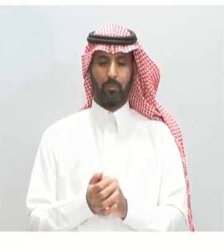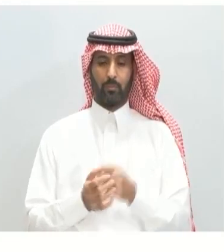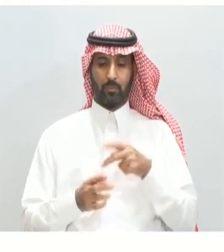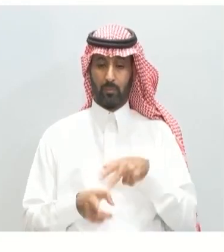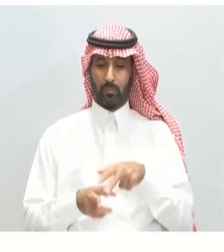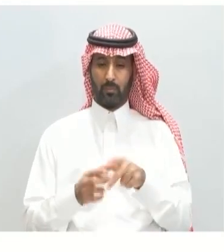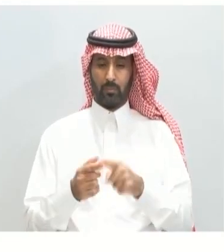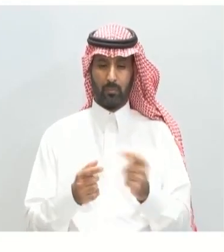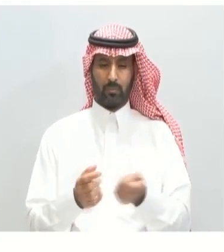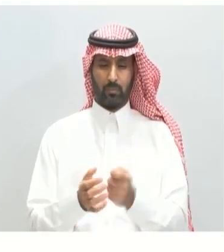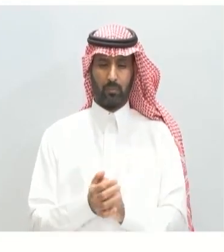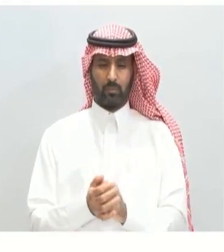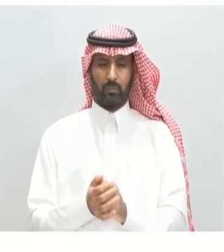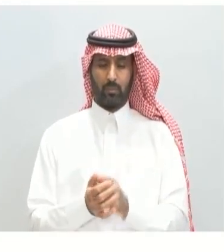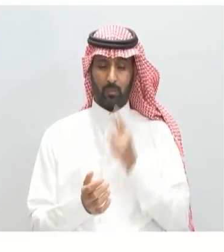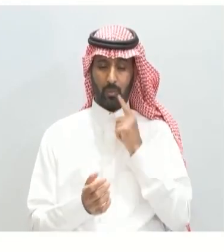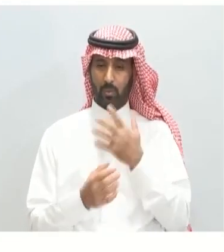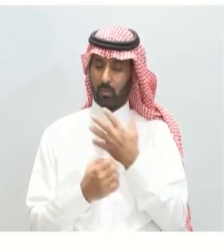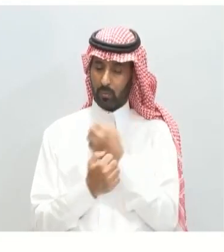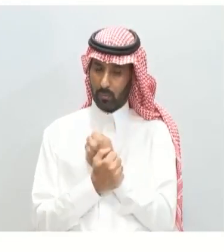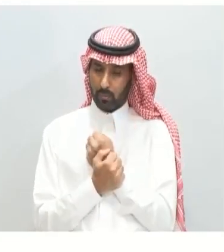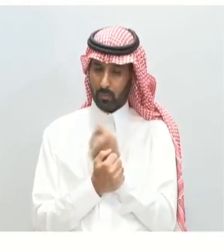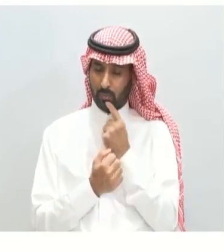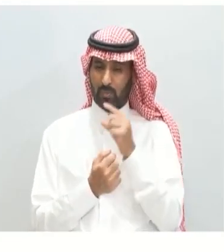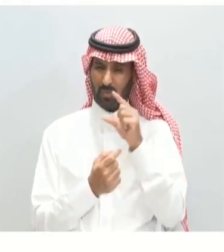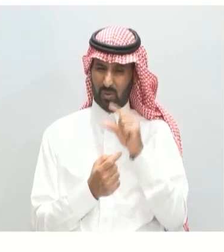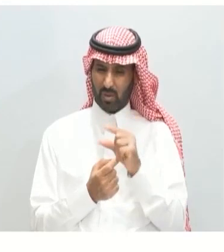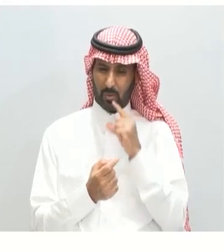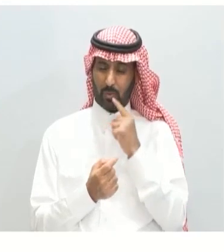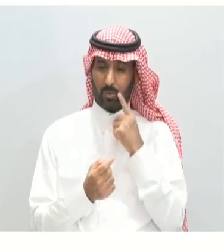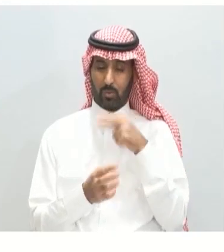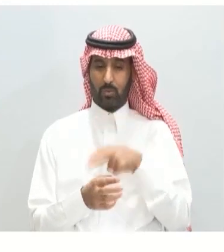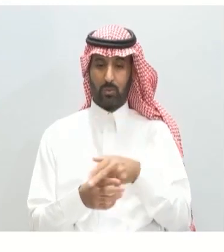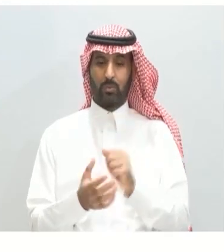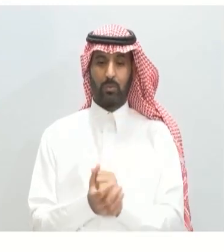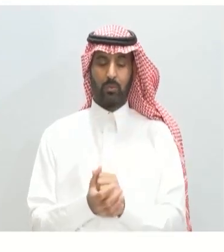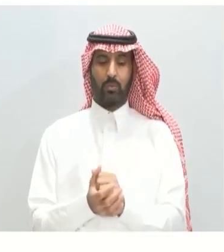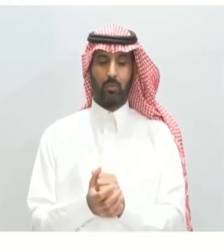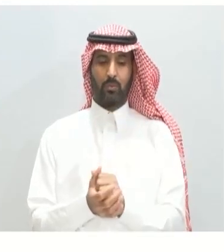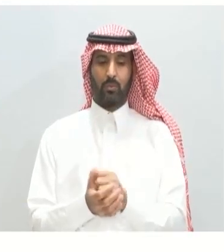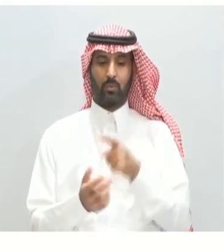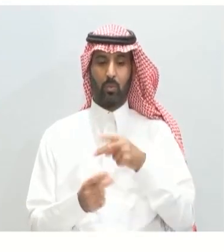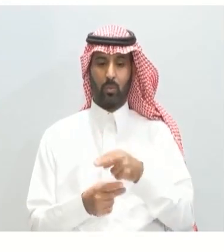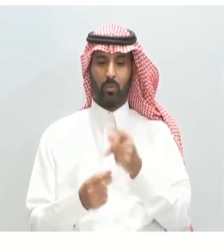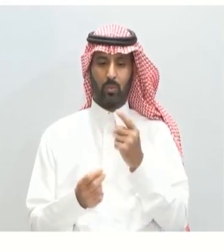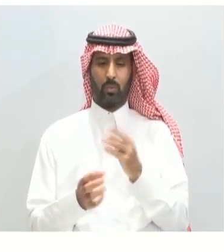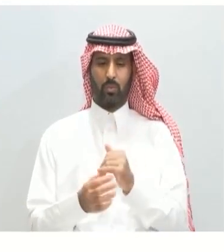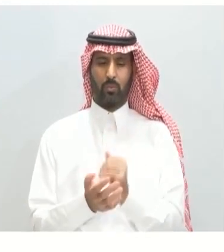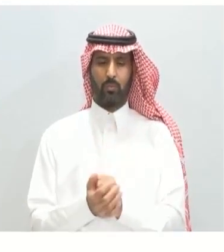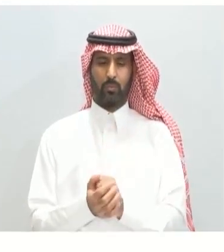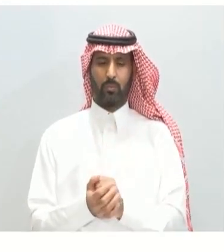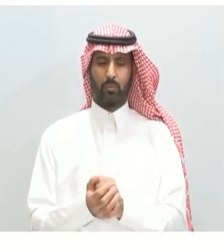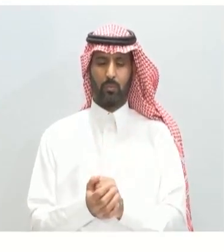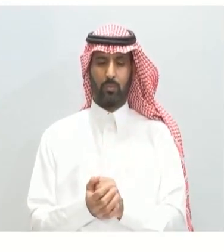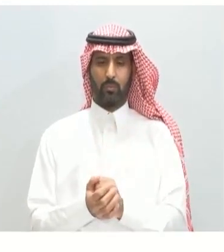second one I've written here, the warmer it gets, the less you want to ride. The warmer it gets, the less you